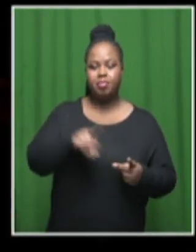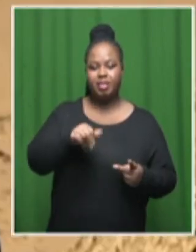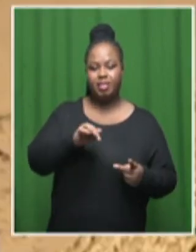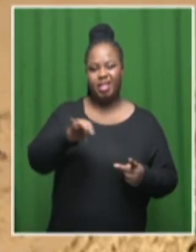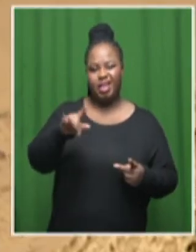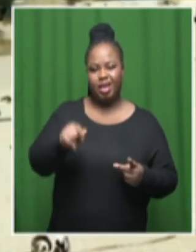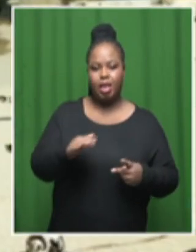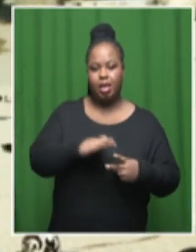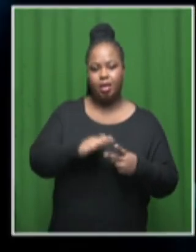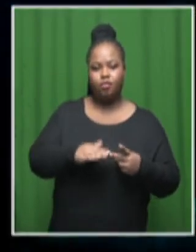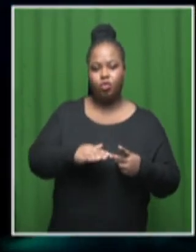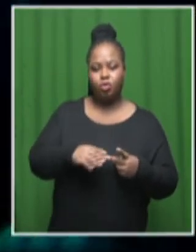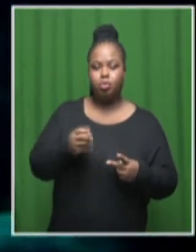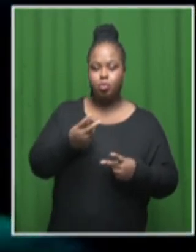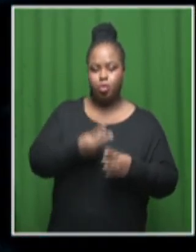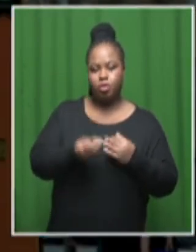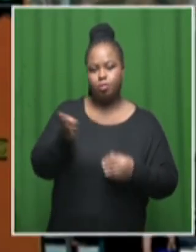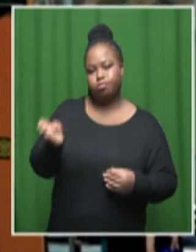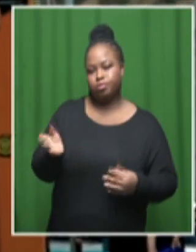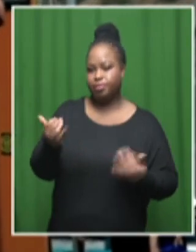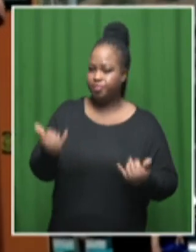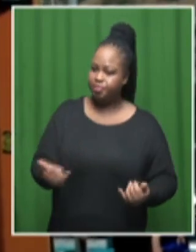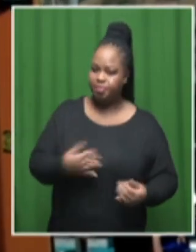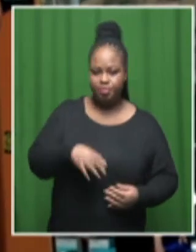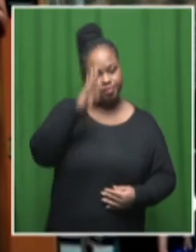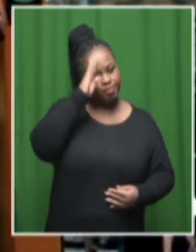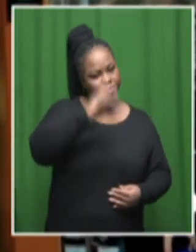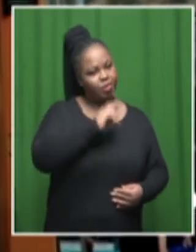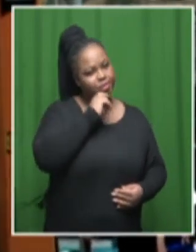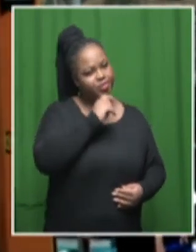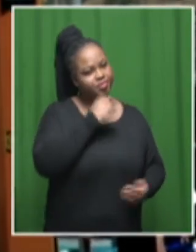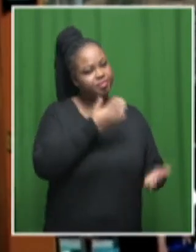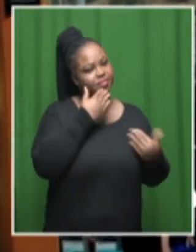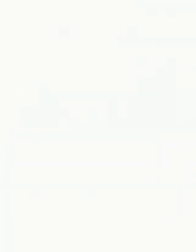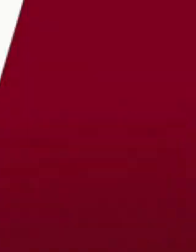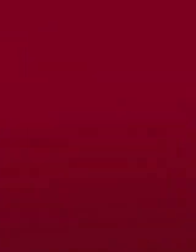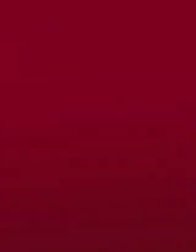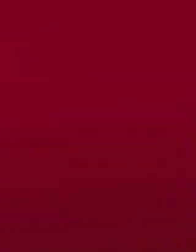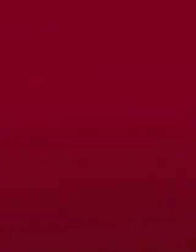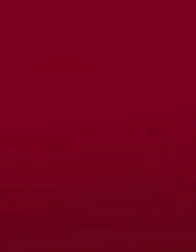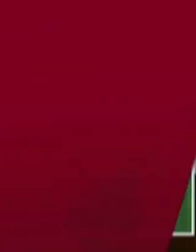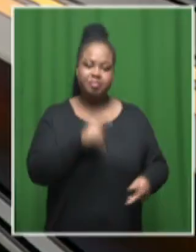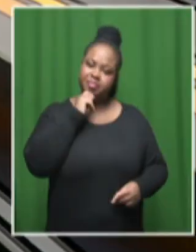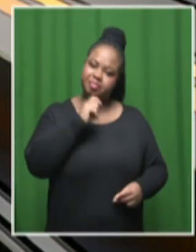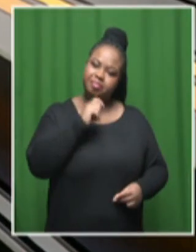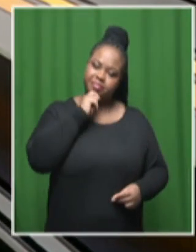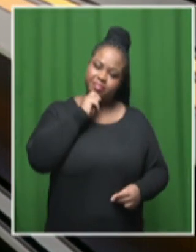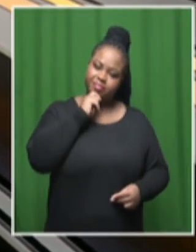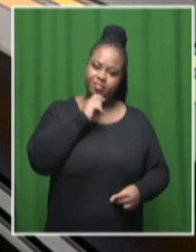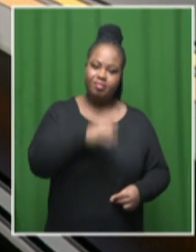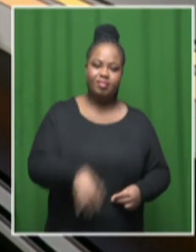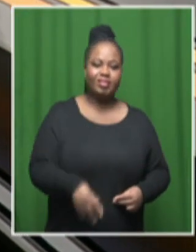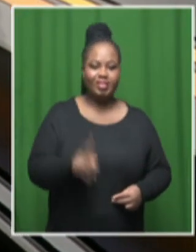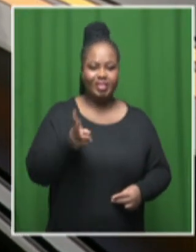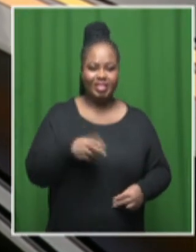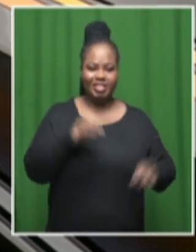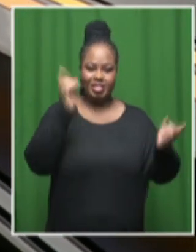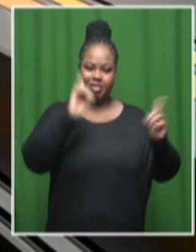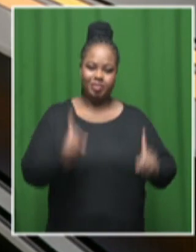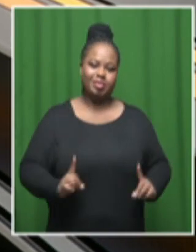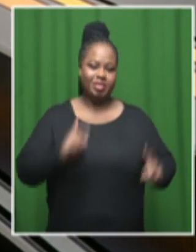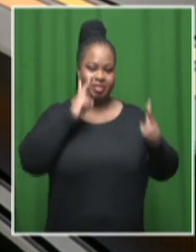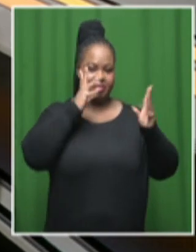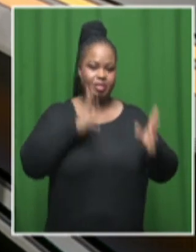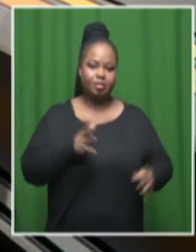Netball South Africa, Cecilia Molokwane. Good morning. Thank you so much for joining us here this morning. And we've also got a special